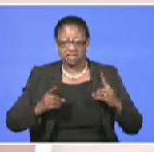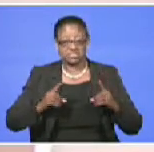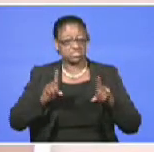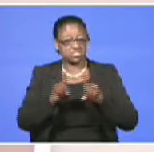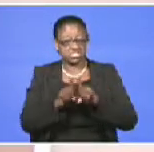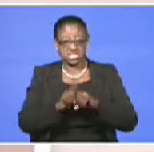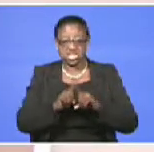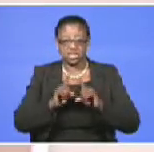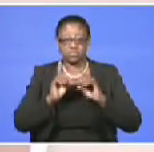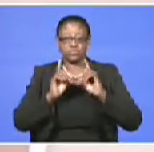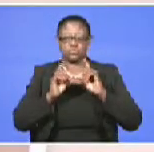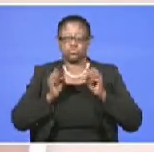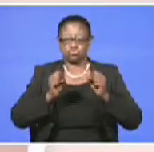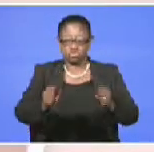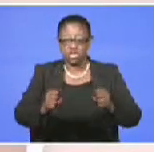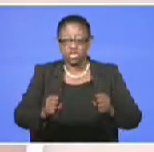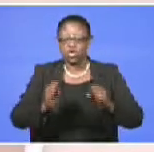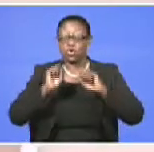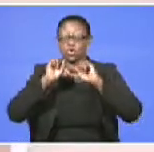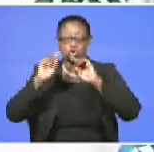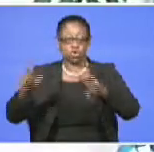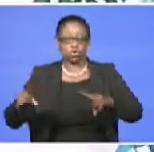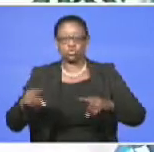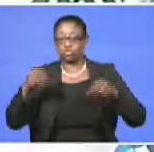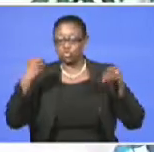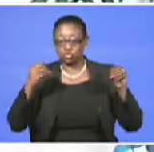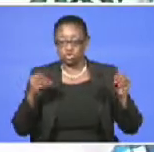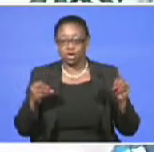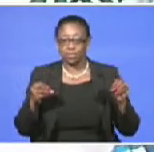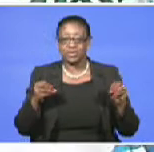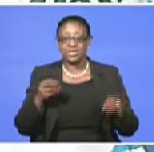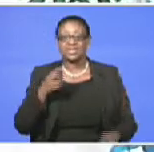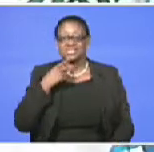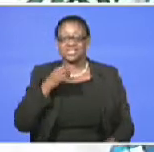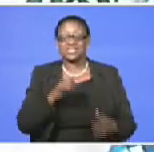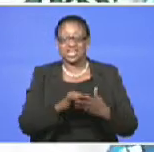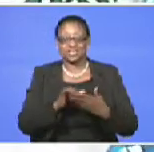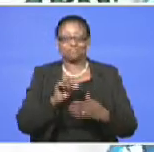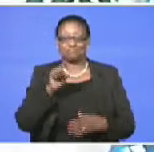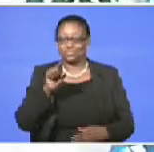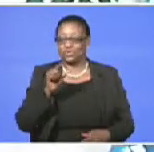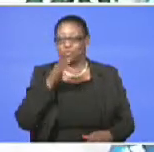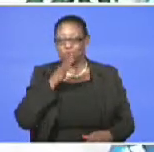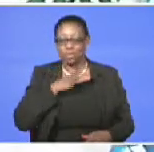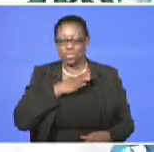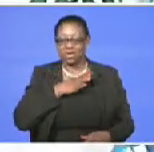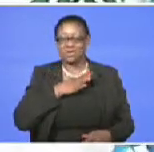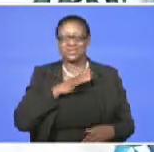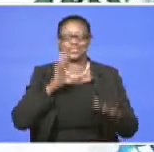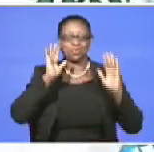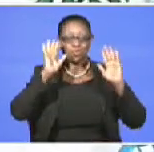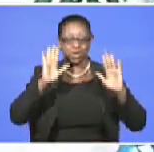go to the same service station, etc. You can celebrate Dr. Barbara F. Williams. Come on,